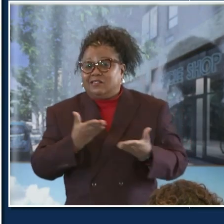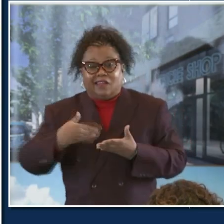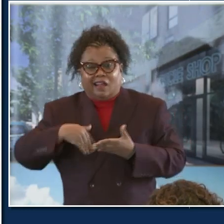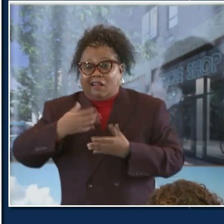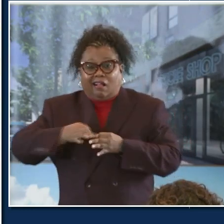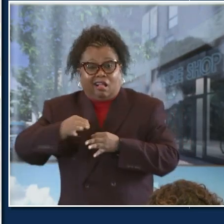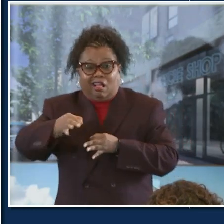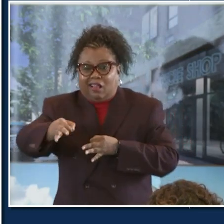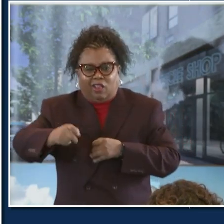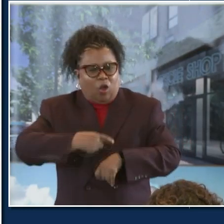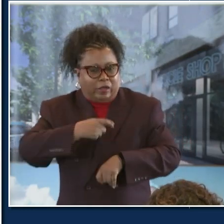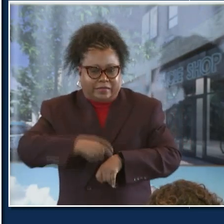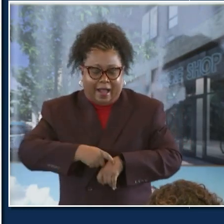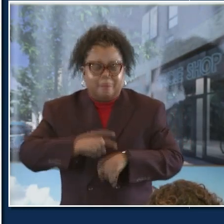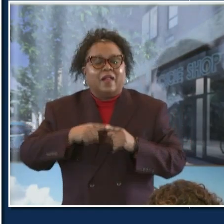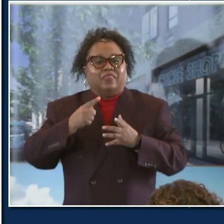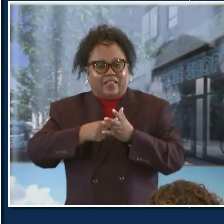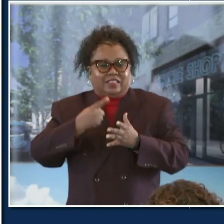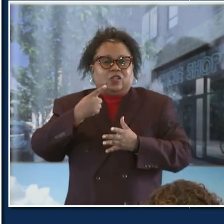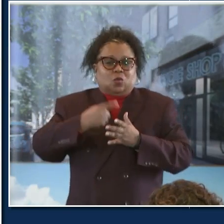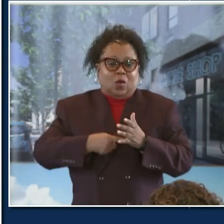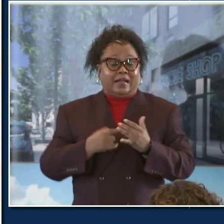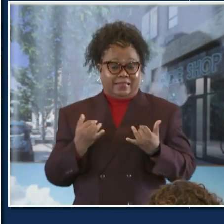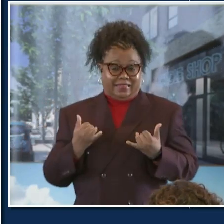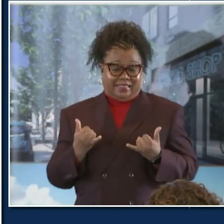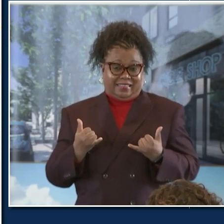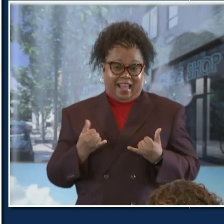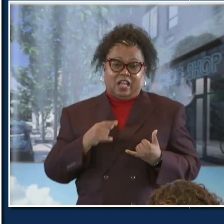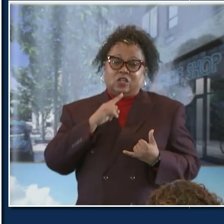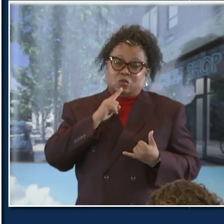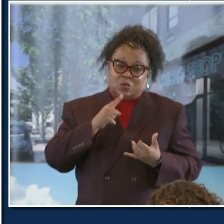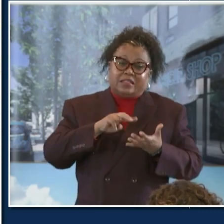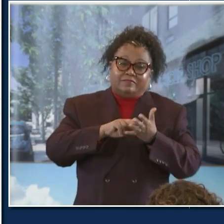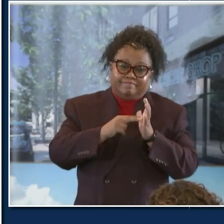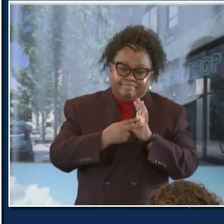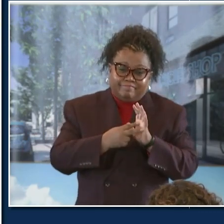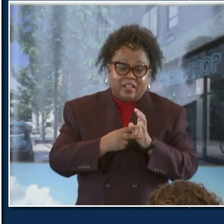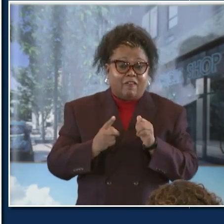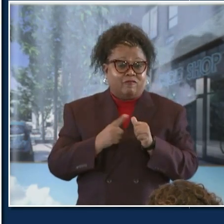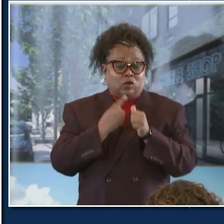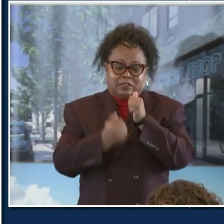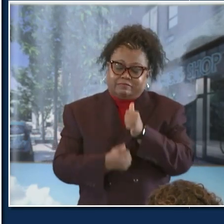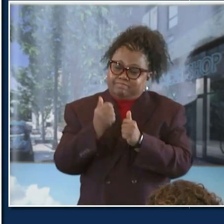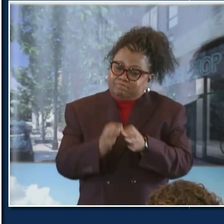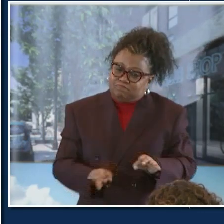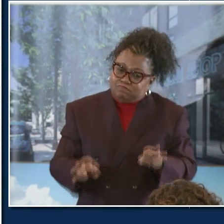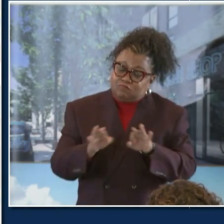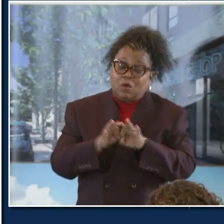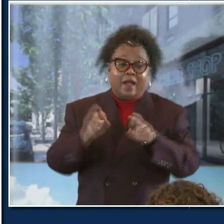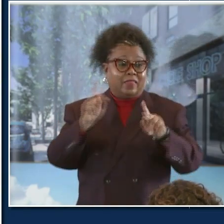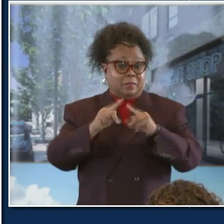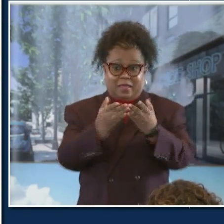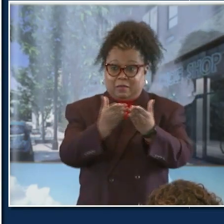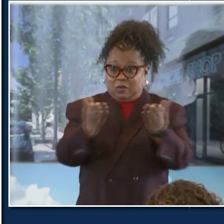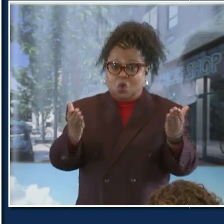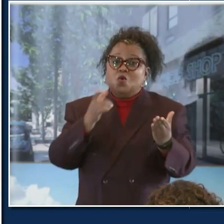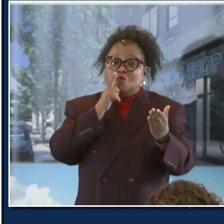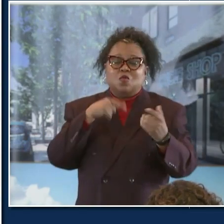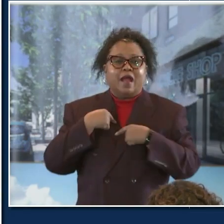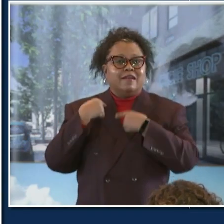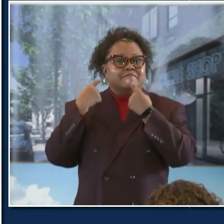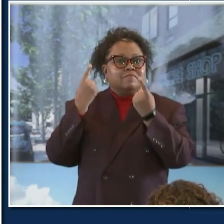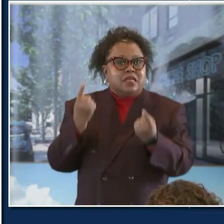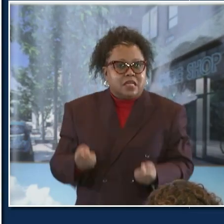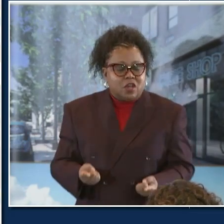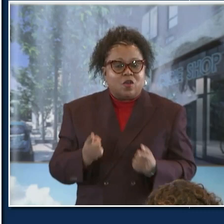for way too long. This is what today is really about. First and foremost, the people who have been